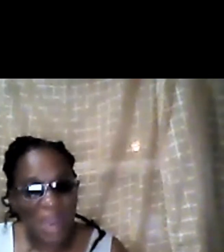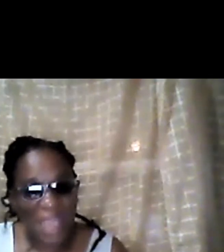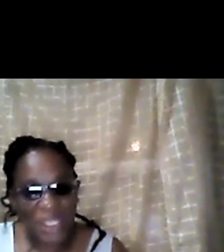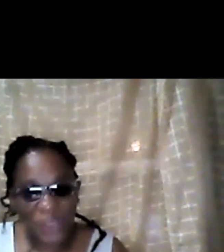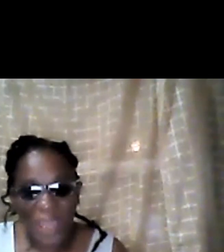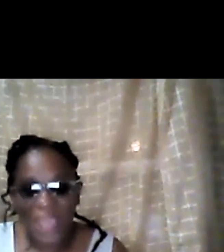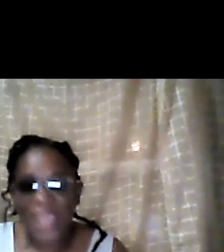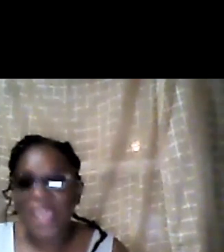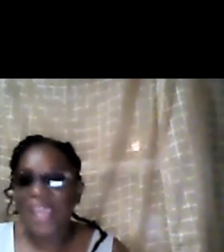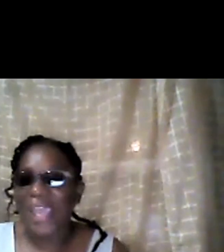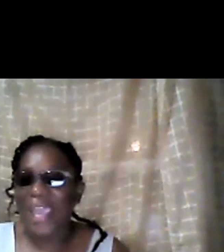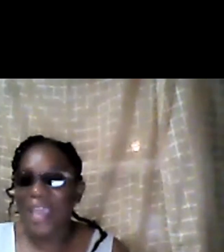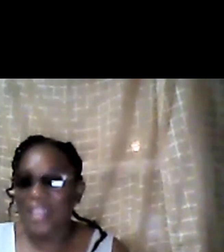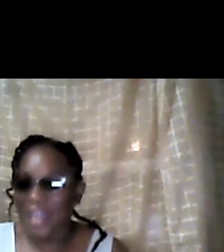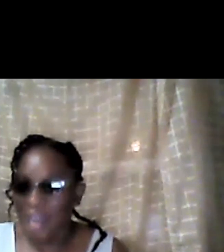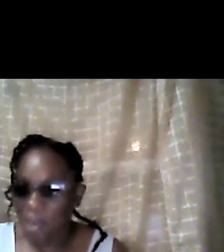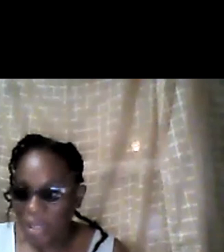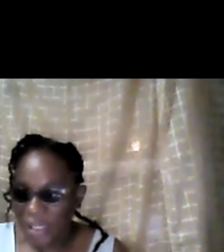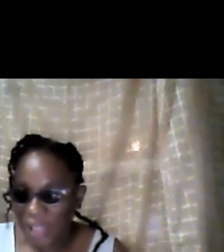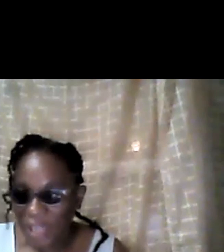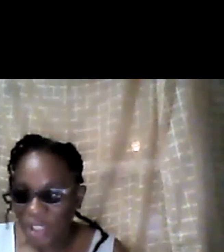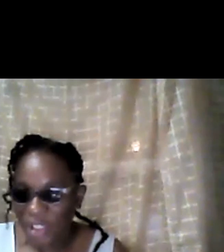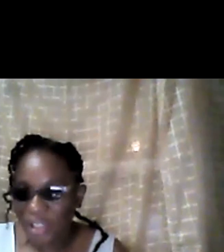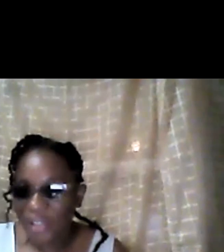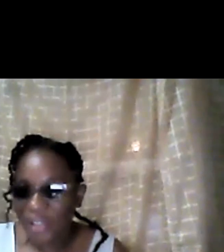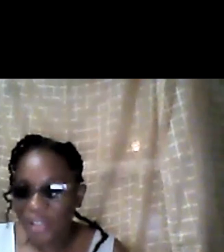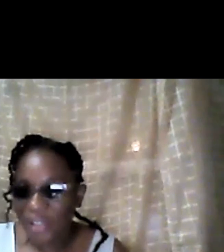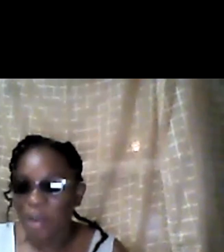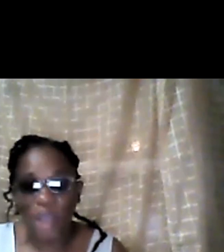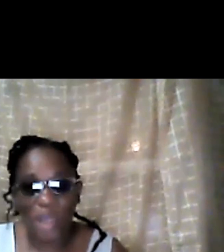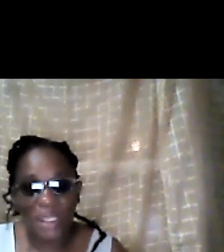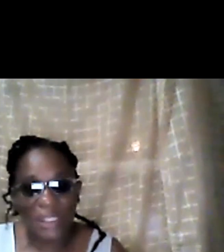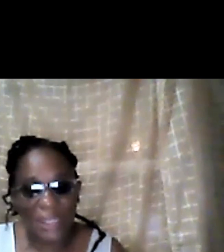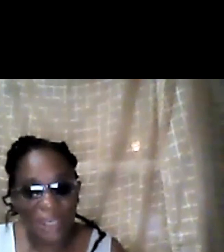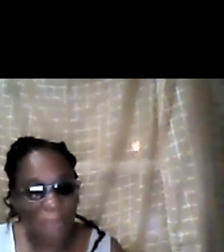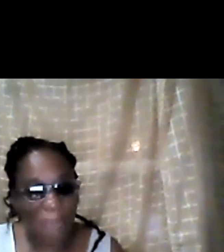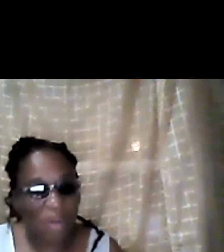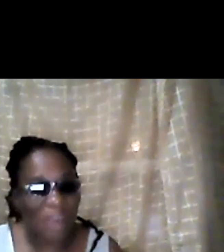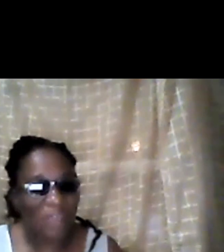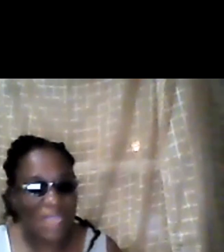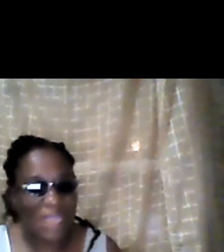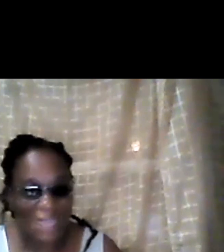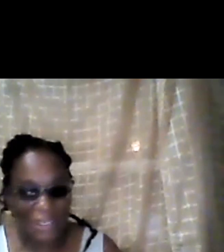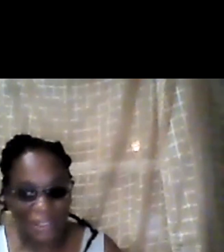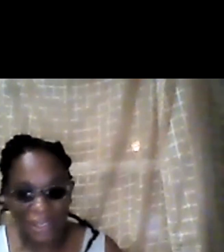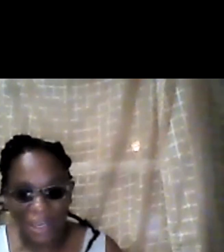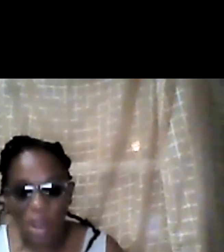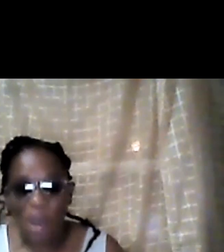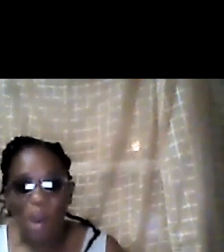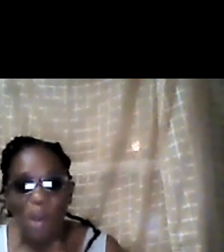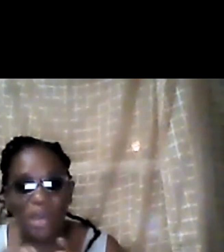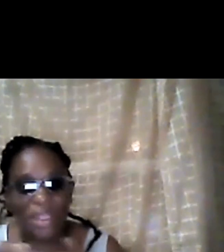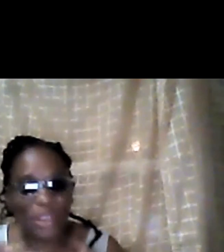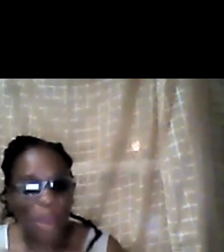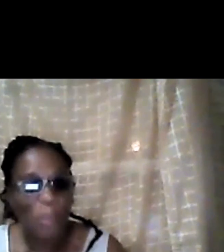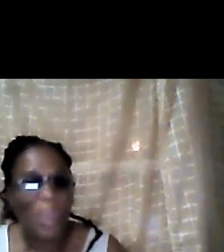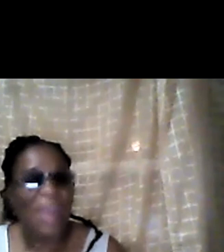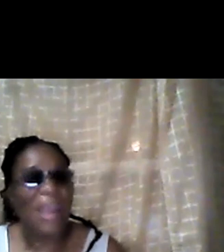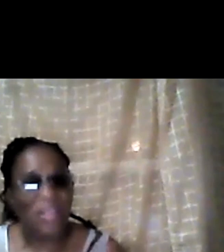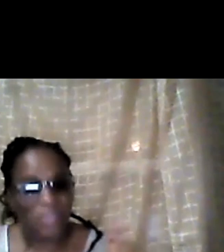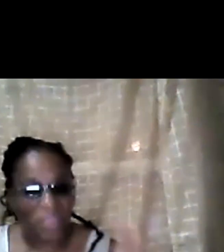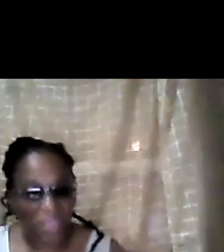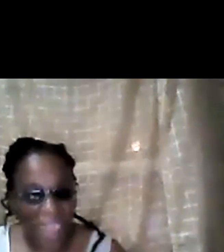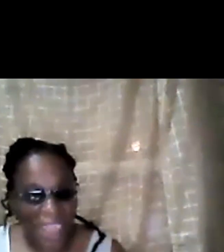coming next week is another presentation by Dr. Sunita Belgrave King on the